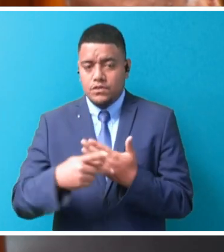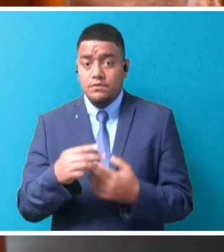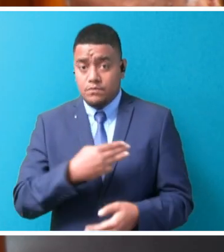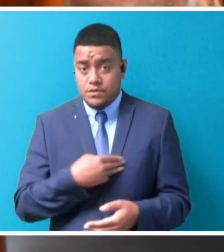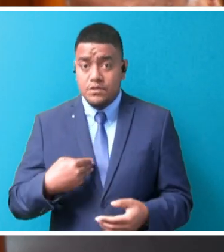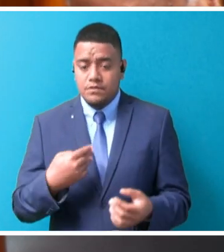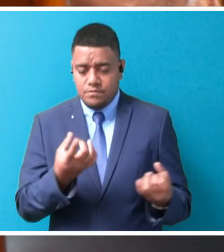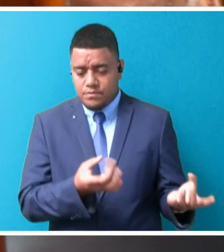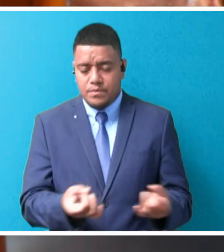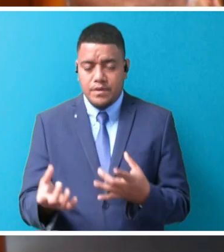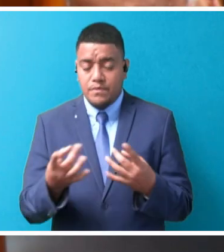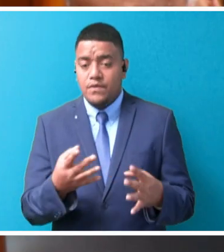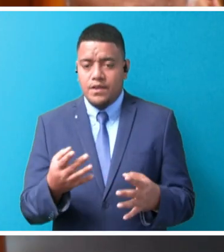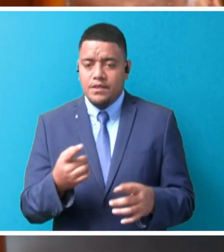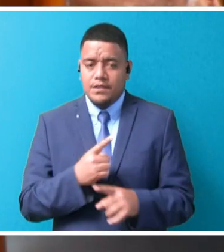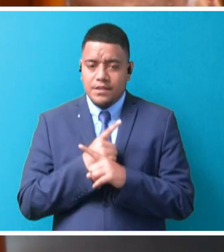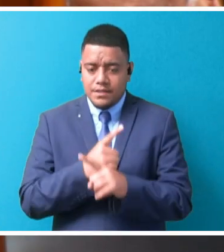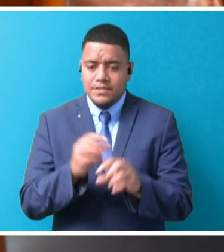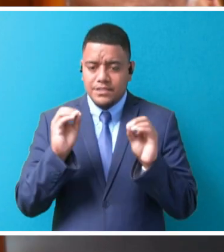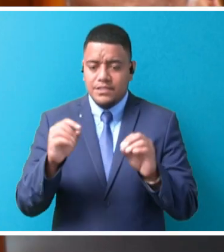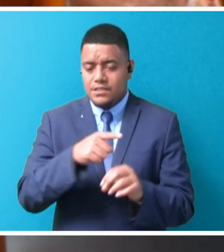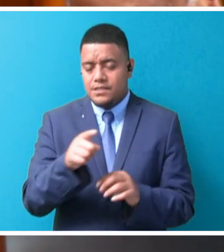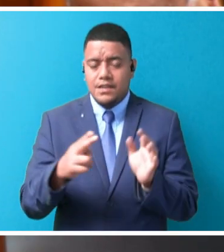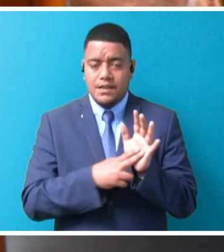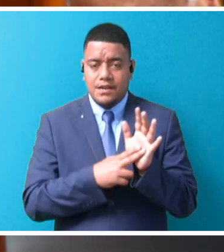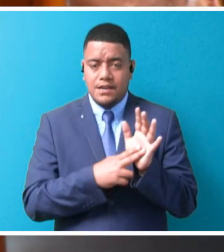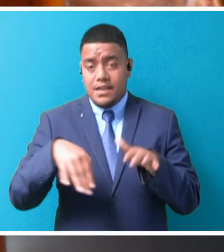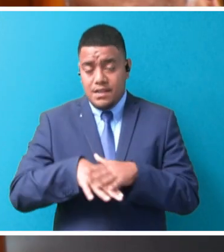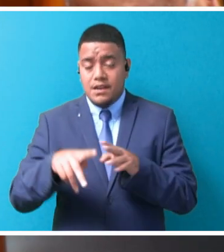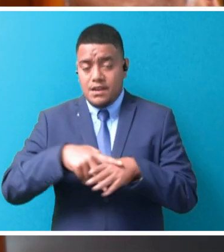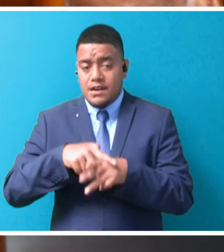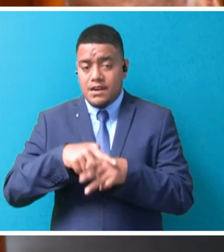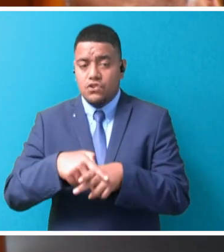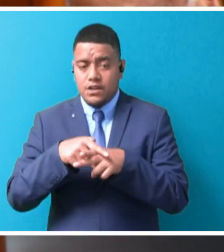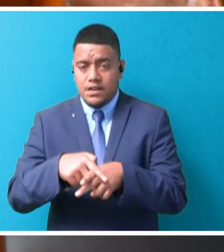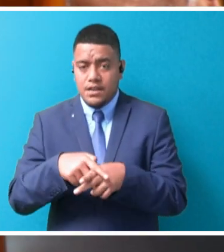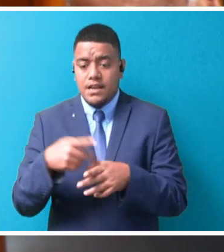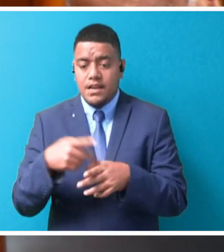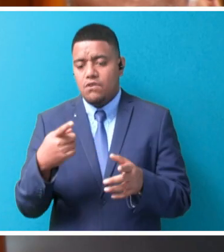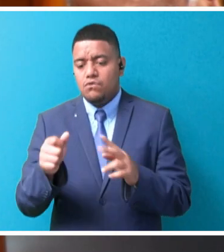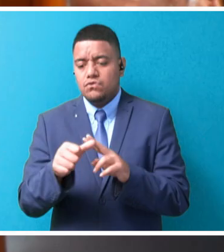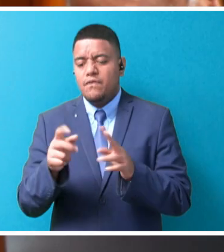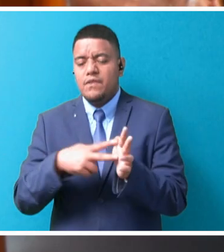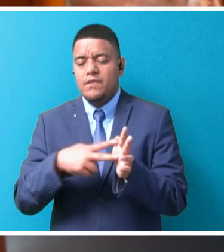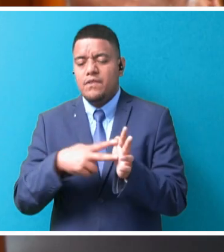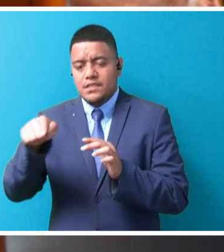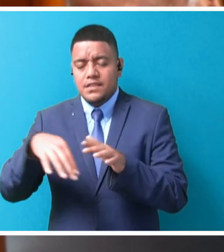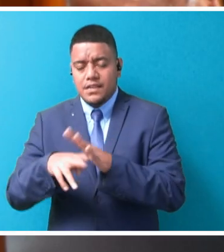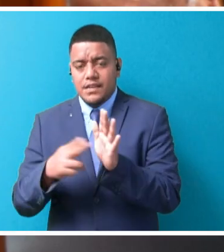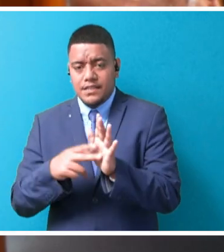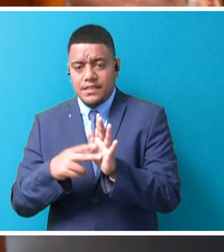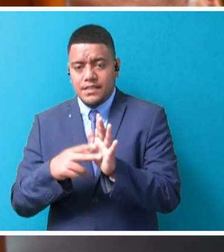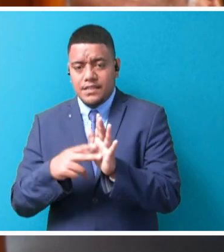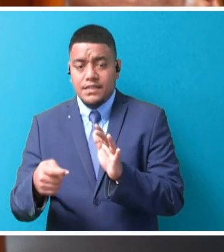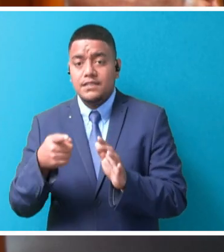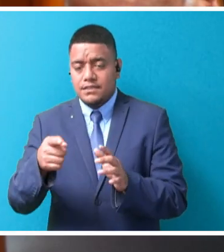providing technical guidance to the villages of Narata in Nanrua and Vuninunrovu in Netasir in undertaking